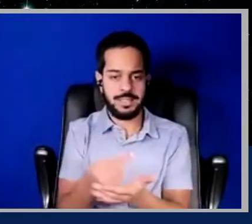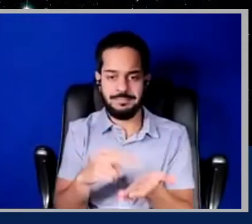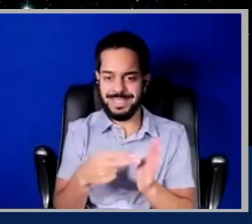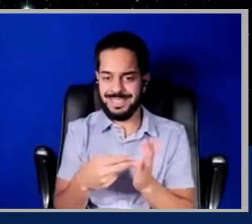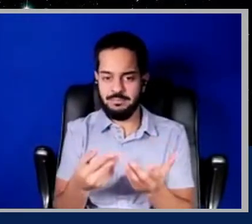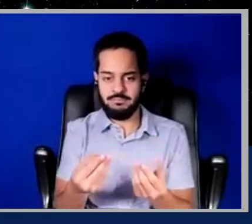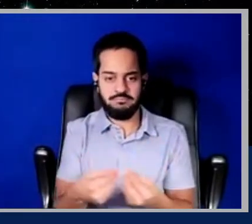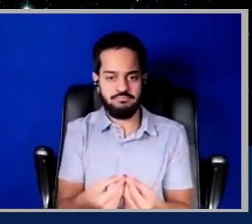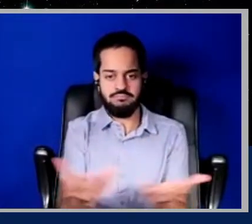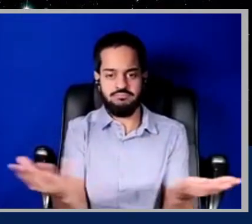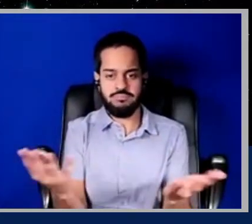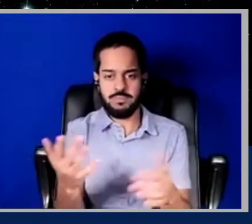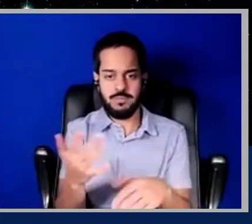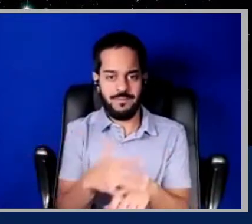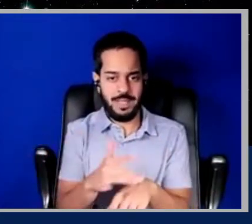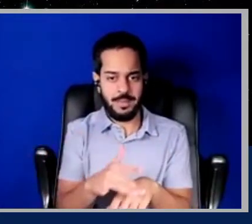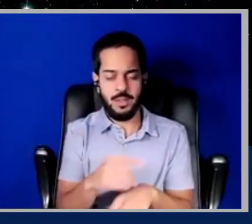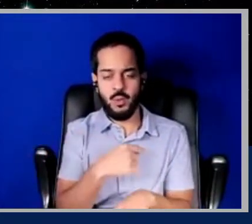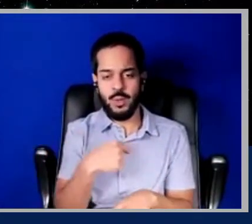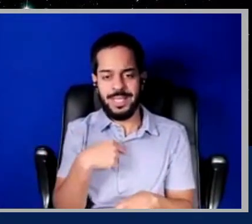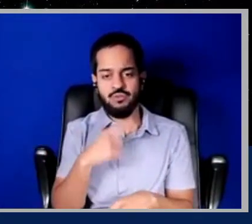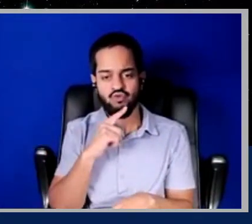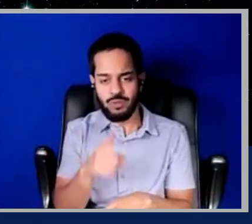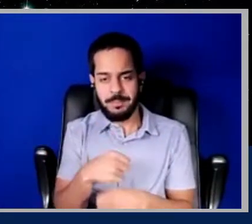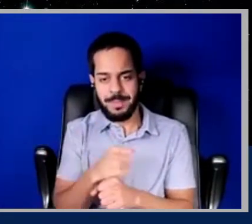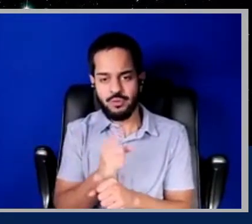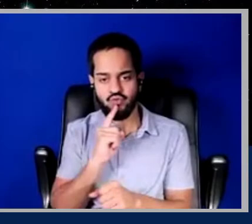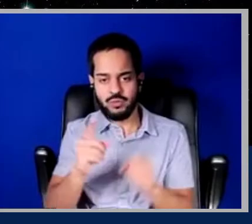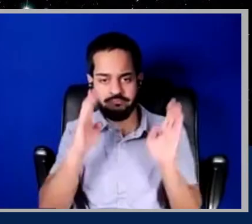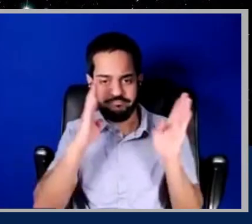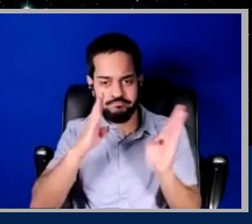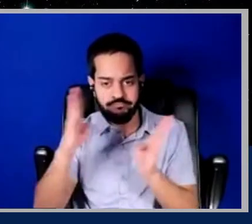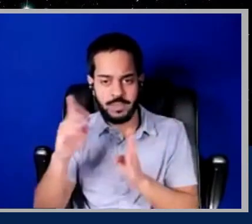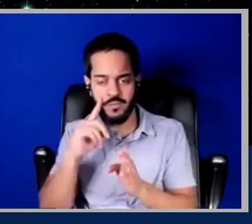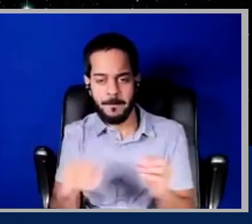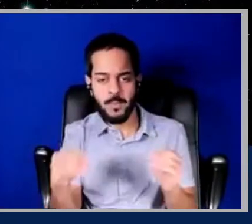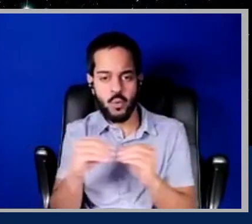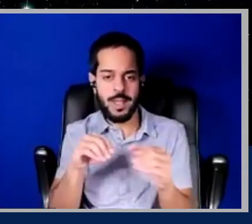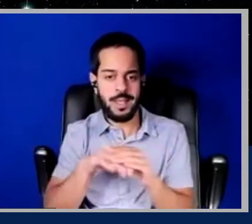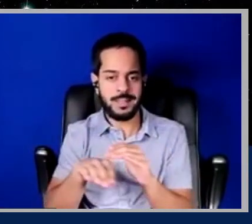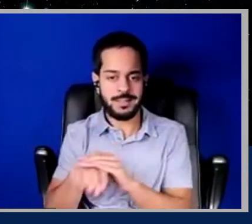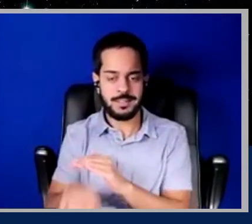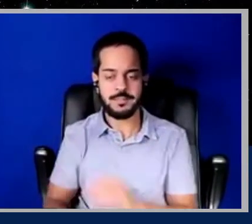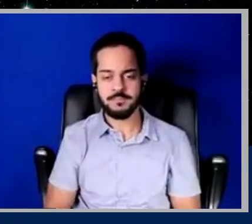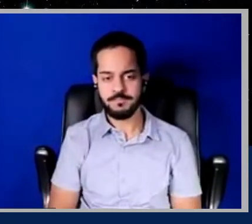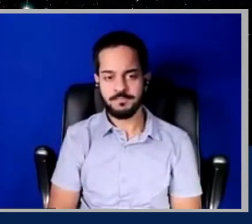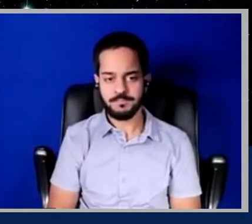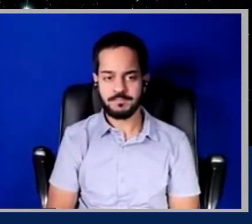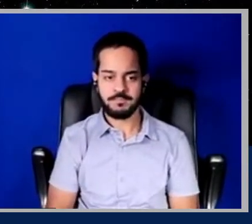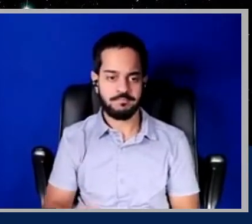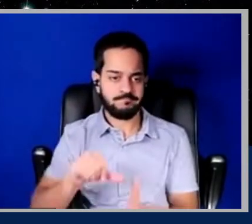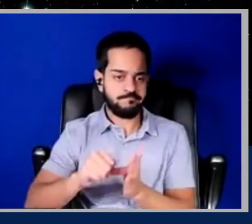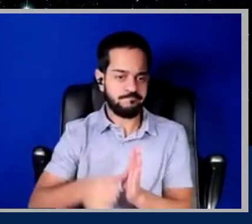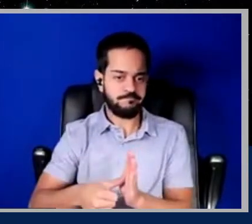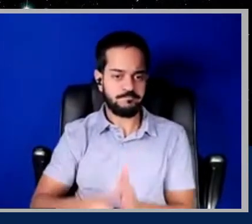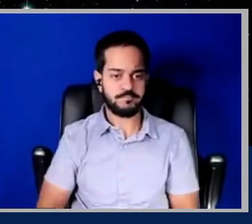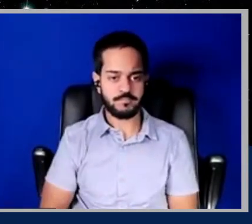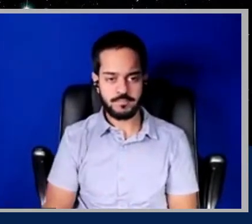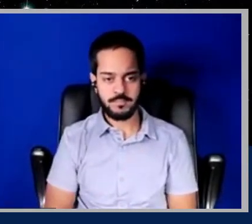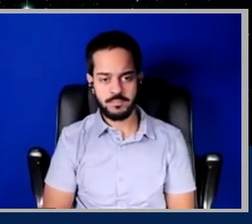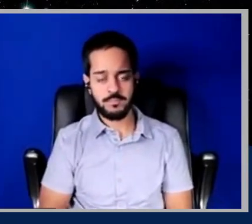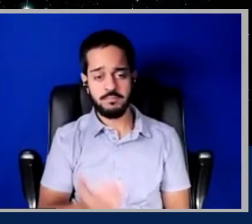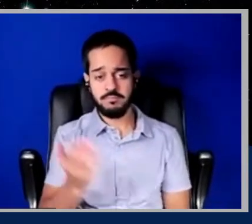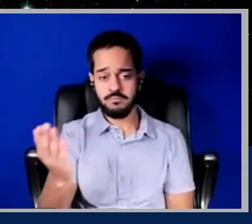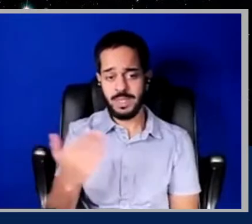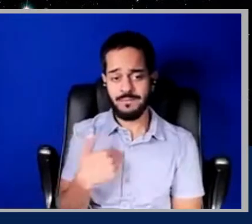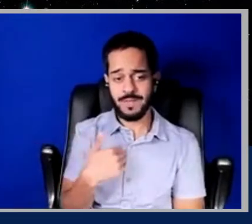something that we pay very specific attention to for additional access points. Now, are there any SoundCloud accounts